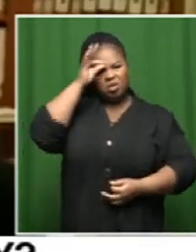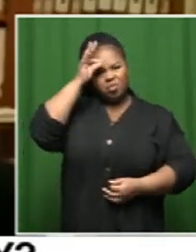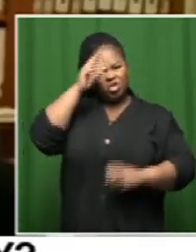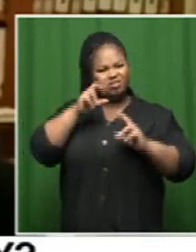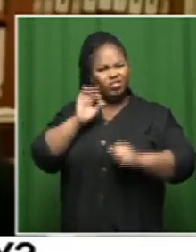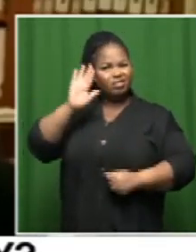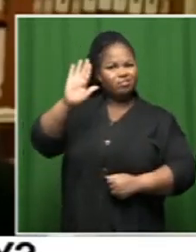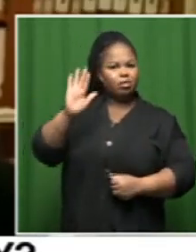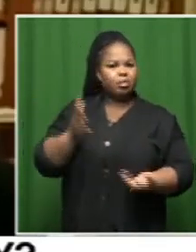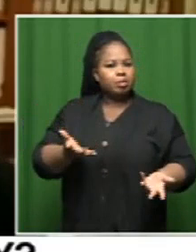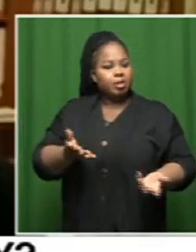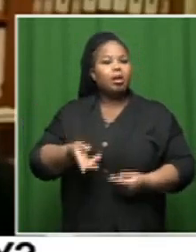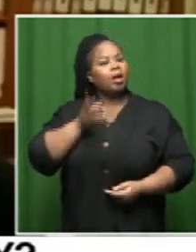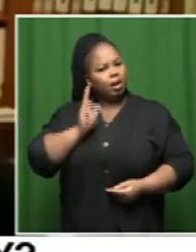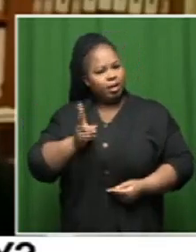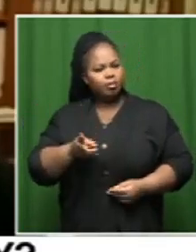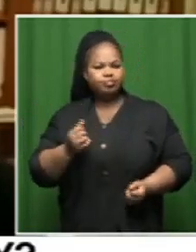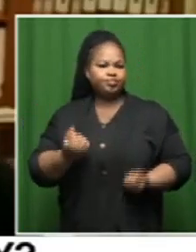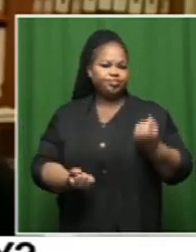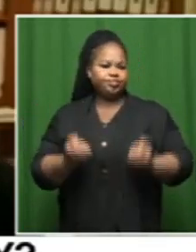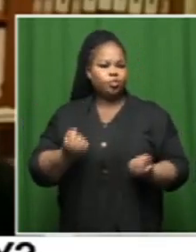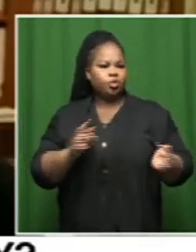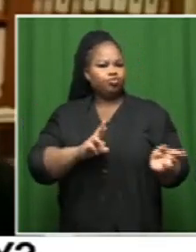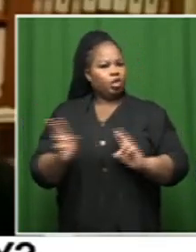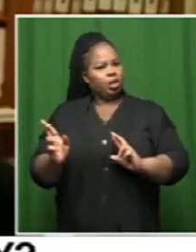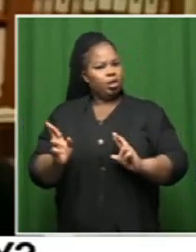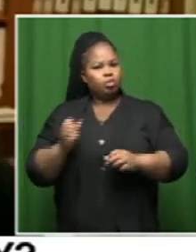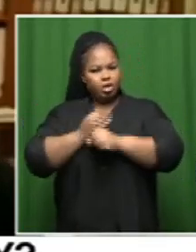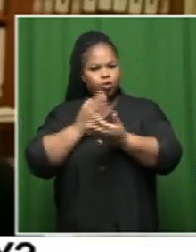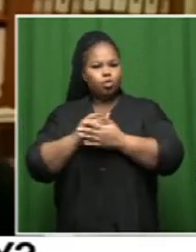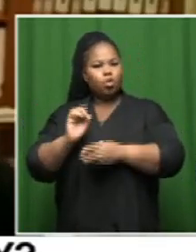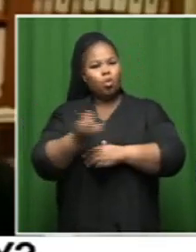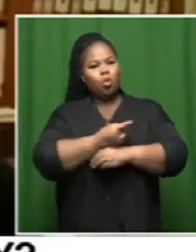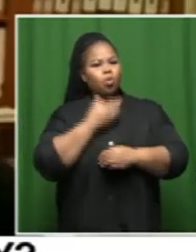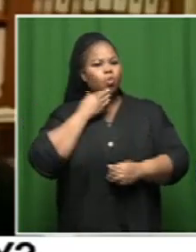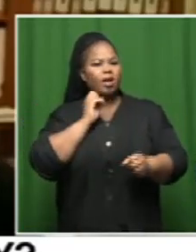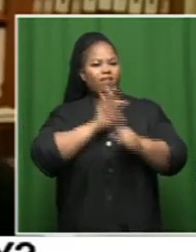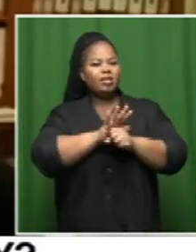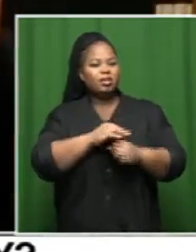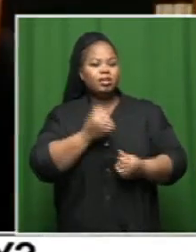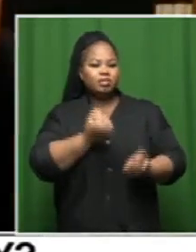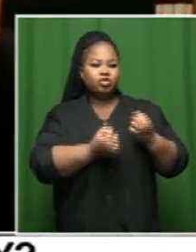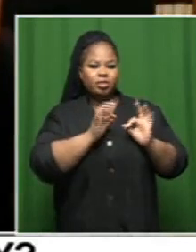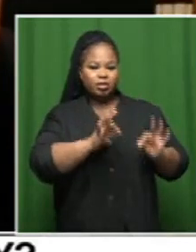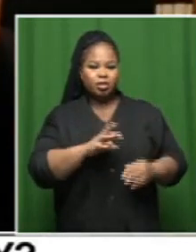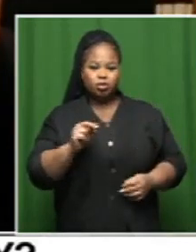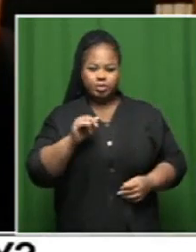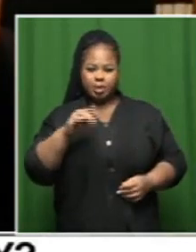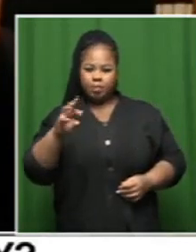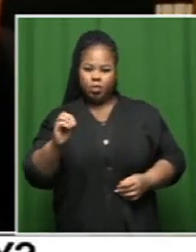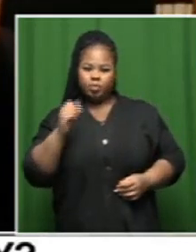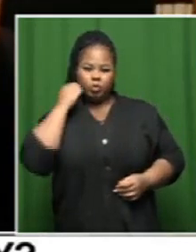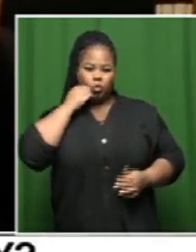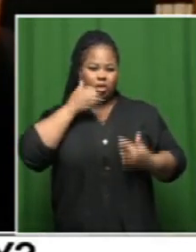court's willingness and readiness to ensure that the victims have justice. Nomzamo? My apologies to